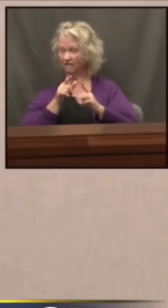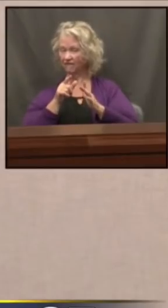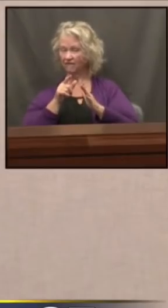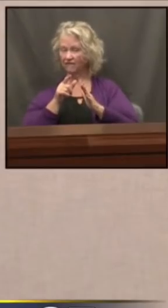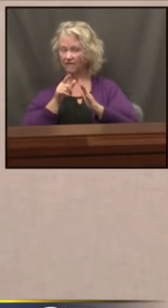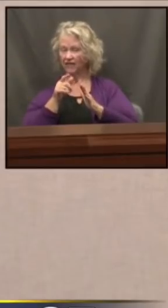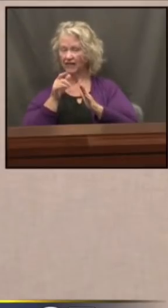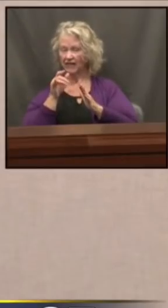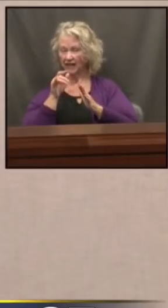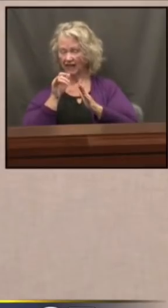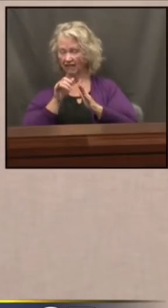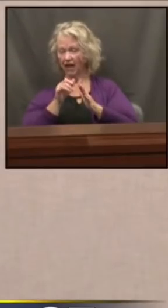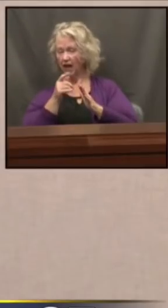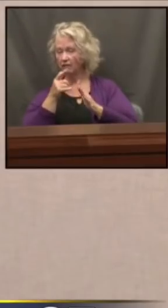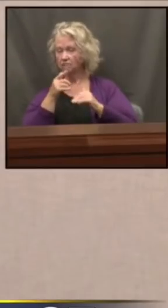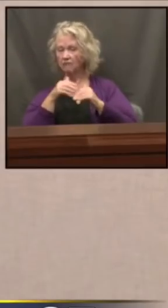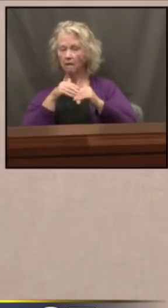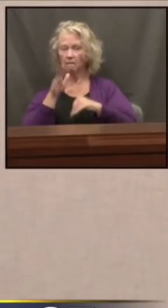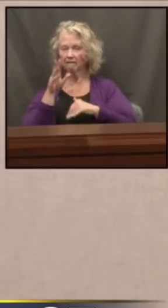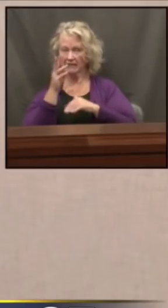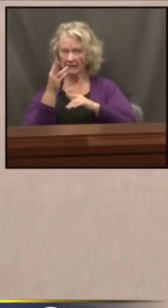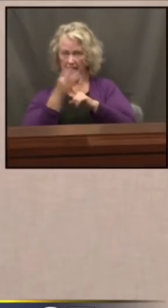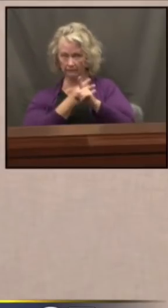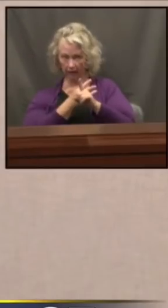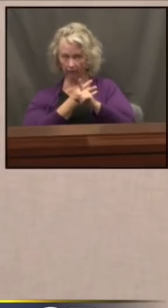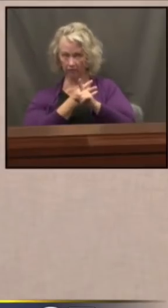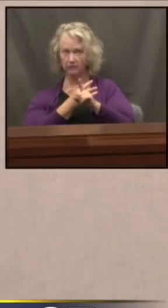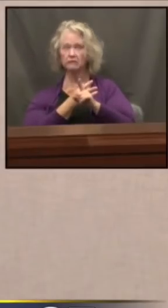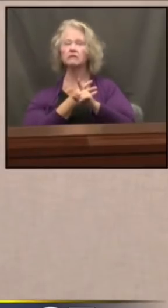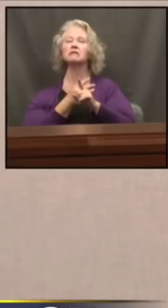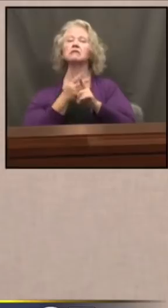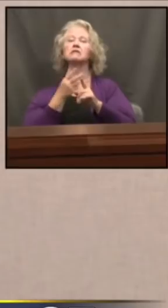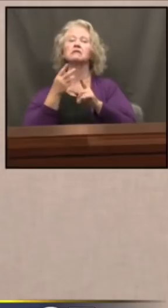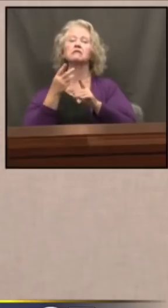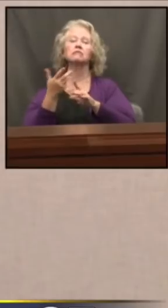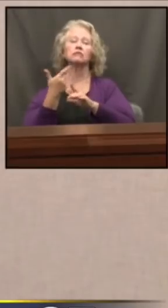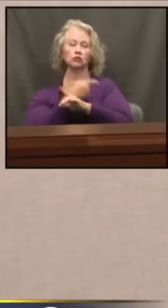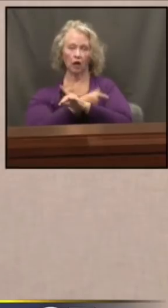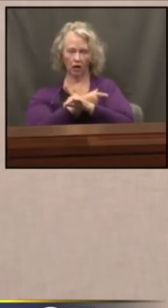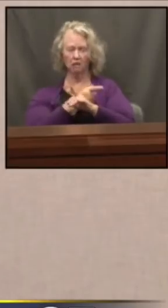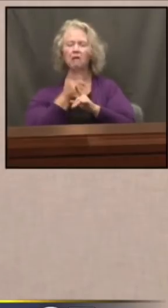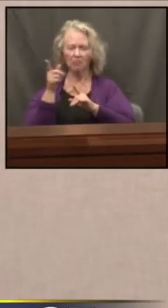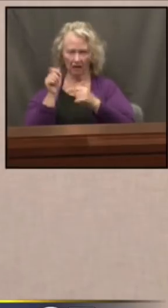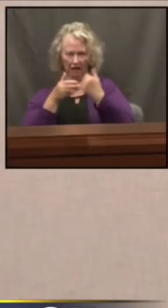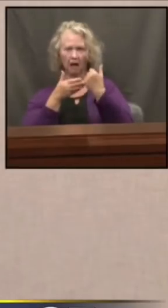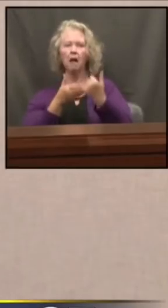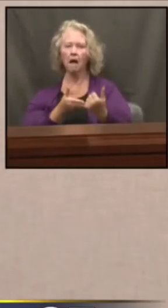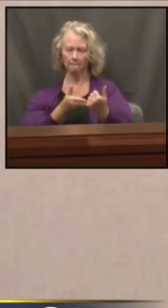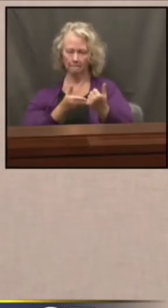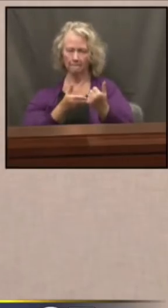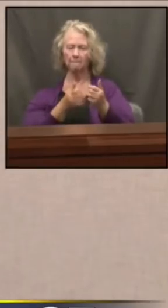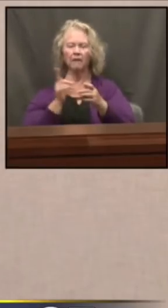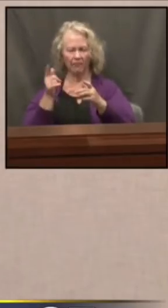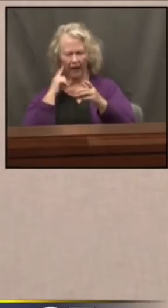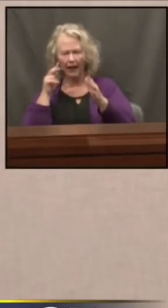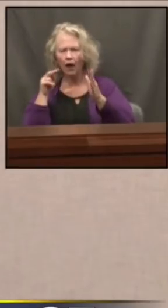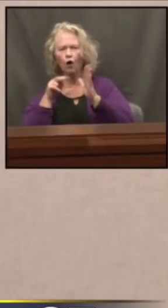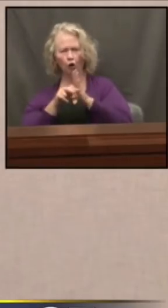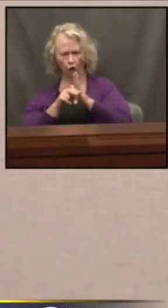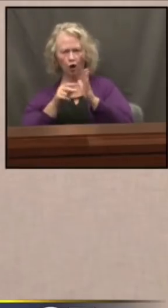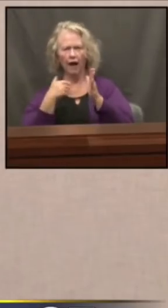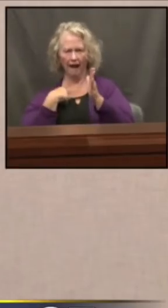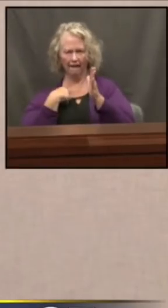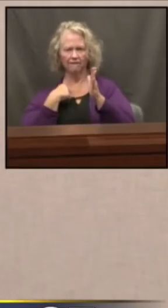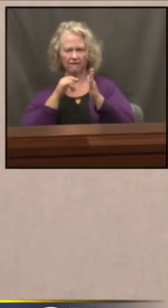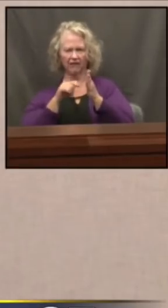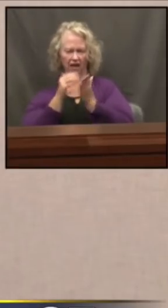having received their second dose of Pfizer, if they're therefore in the recommendation, our healthcare providers can now help them look that up. But we are